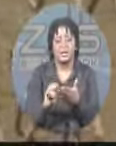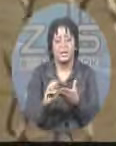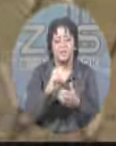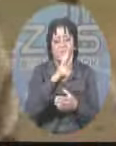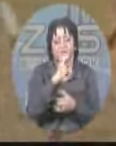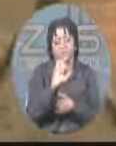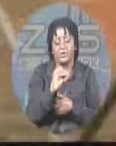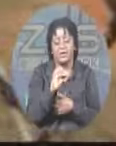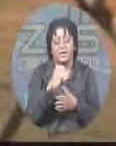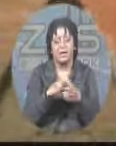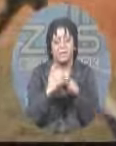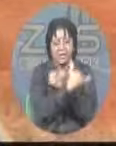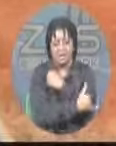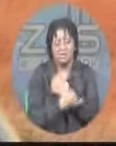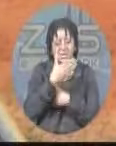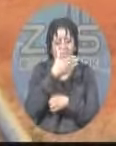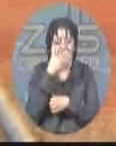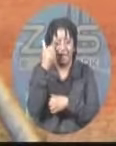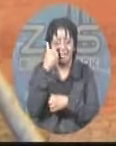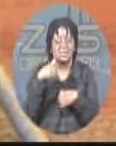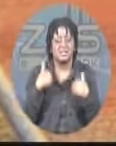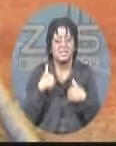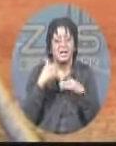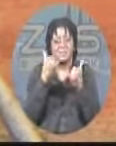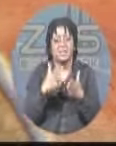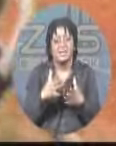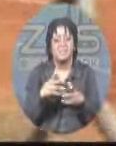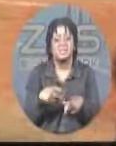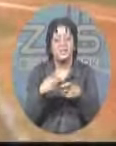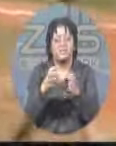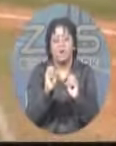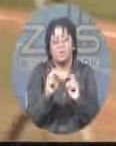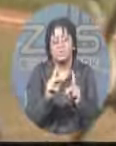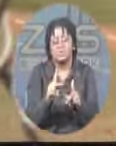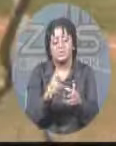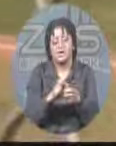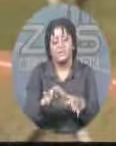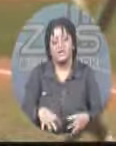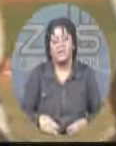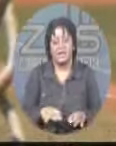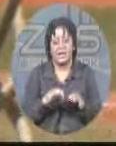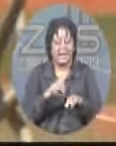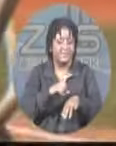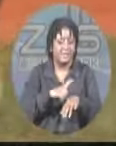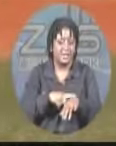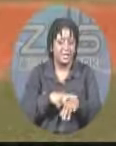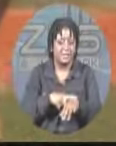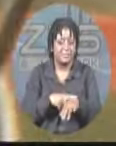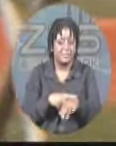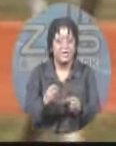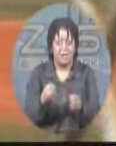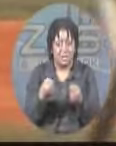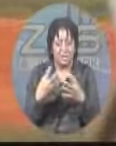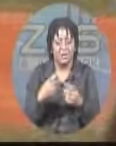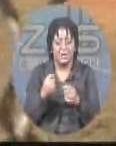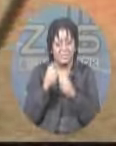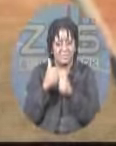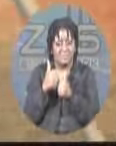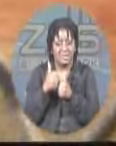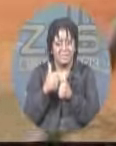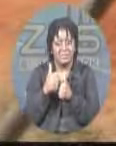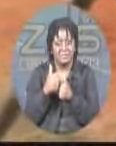given the opportunity of a lifetime. And John Gilmore of the Tampa Bay Rays likes what he's seen. There's a lot of speed on the bases. There's a lot of guys